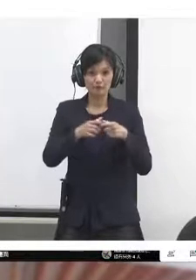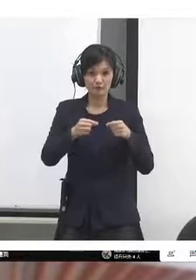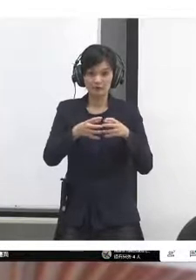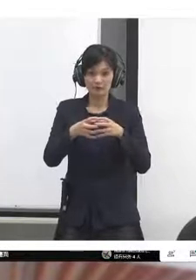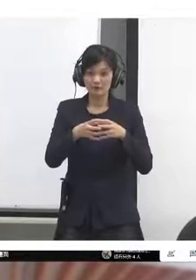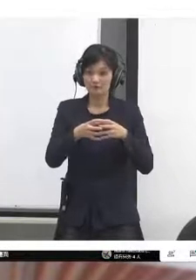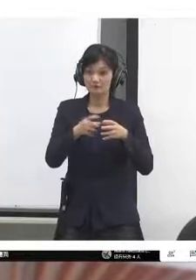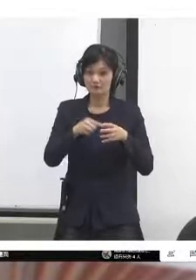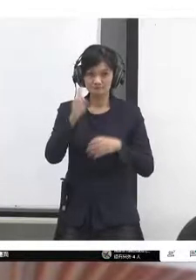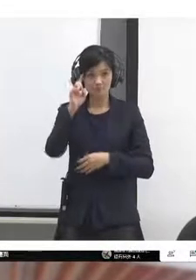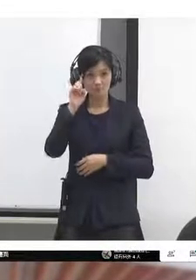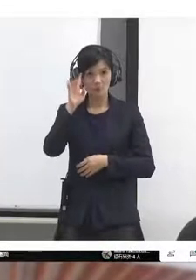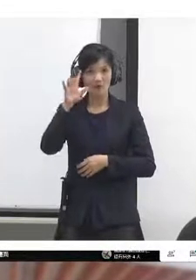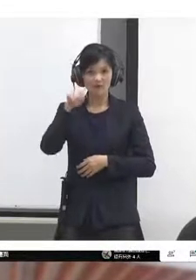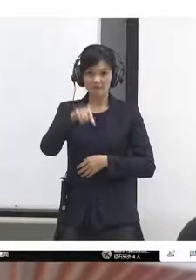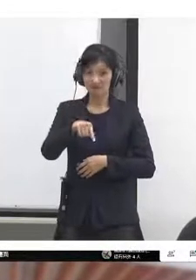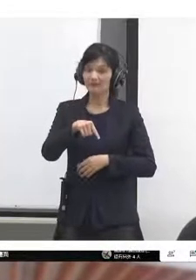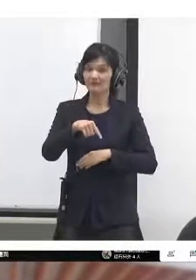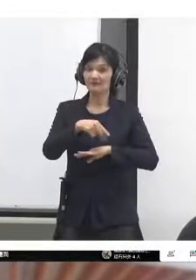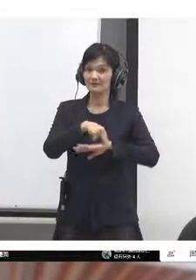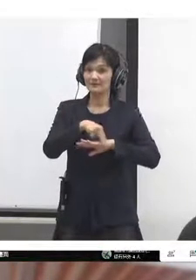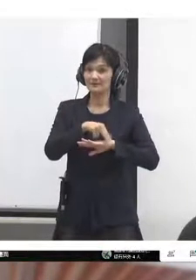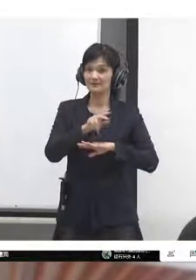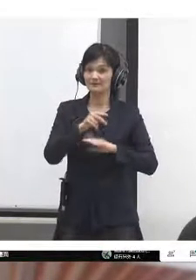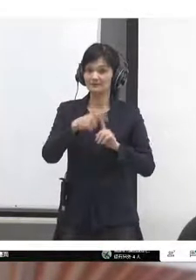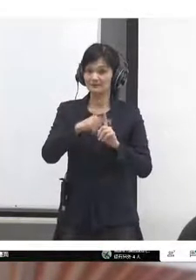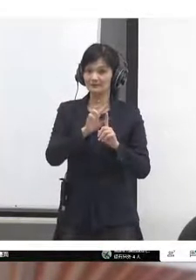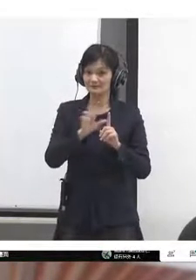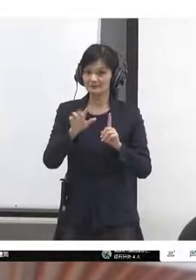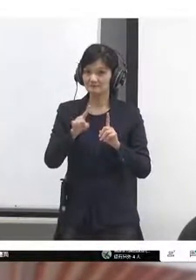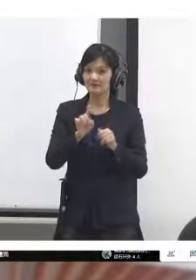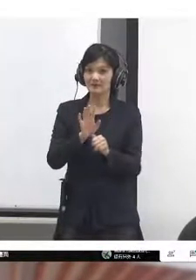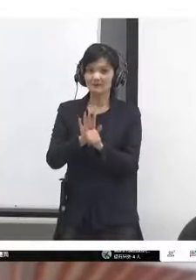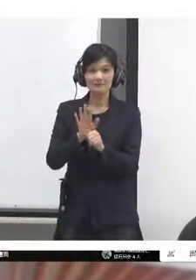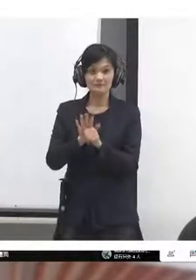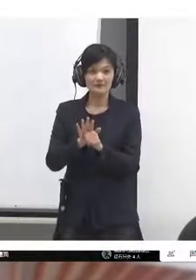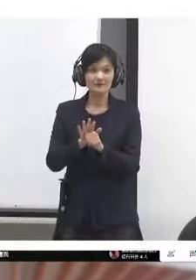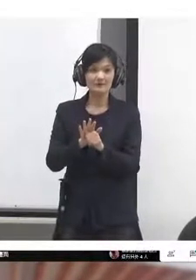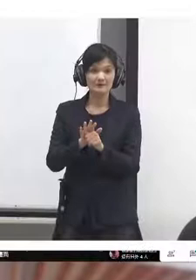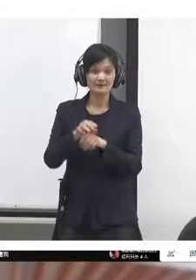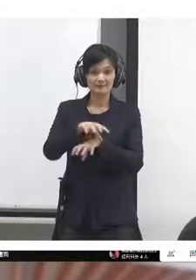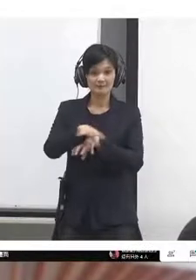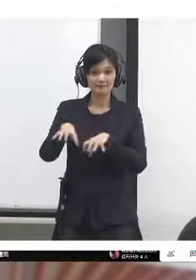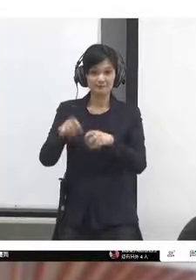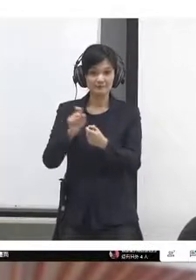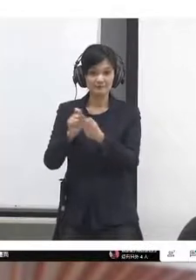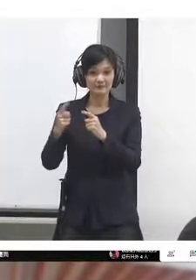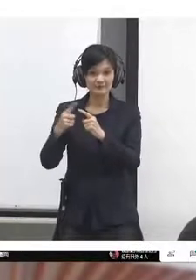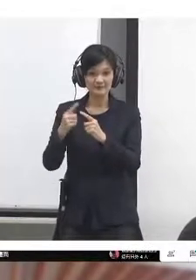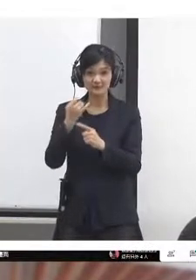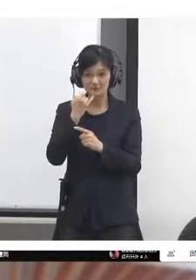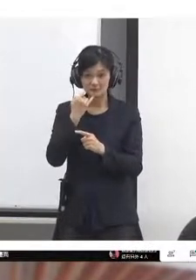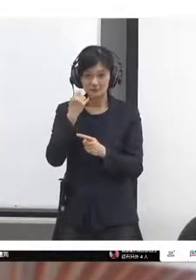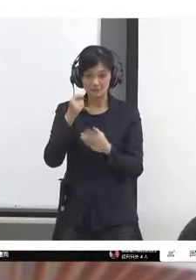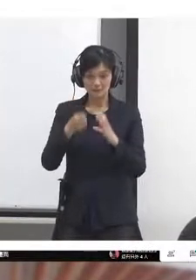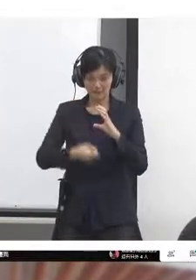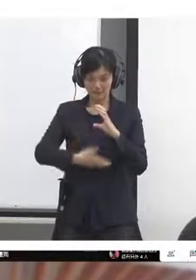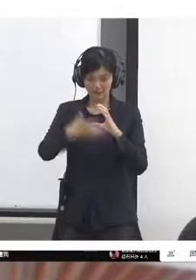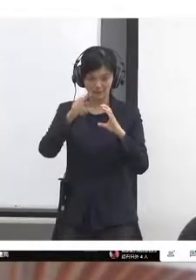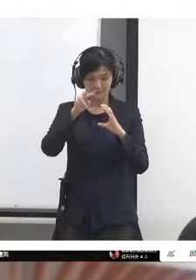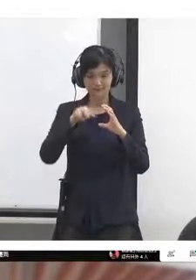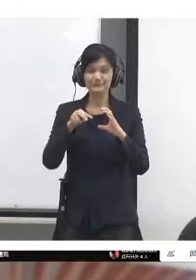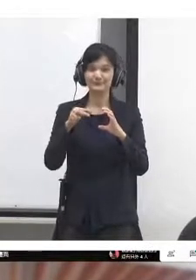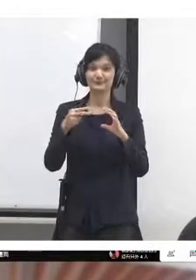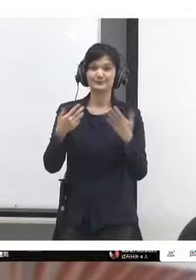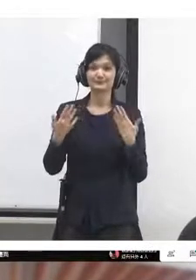of the Japan. Well, lots of beers. And the left is about